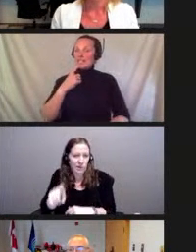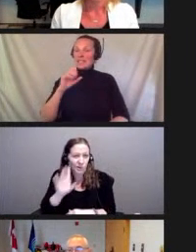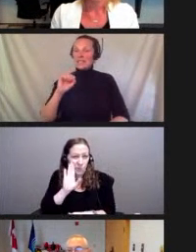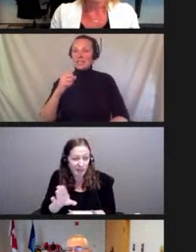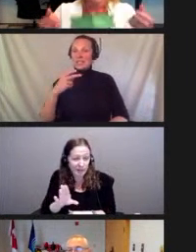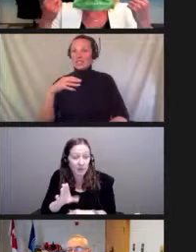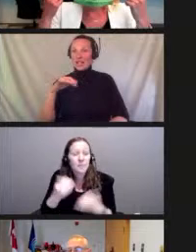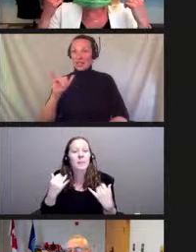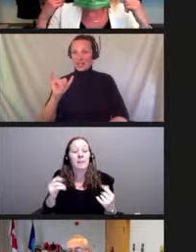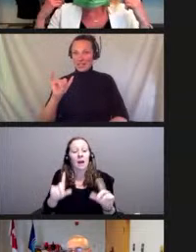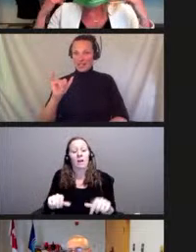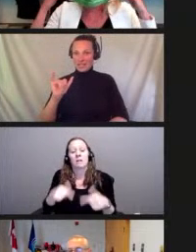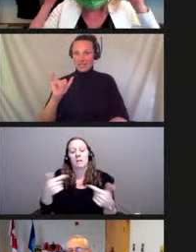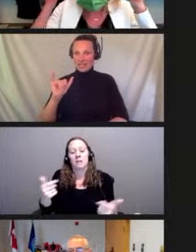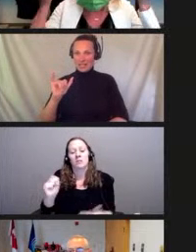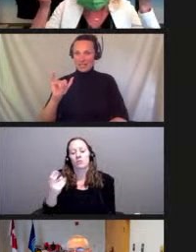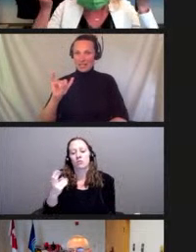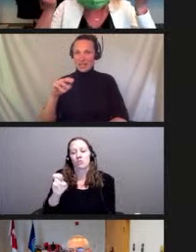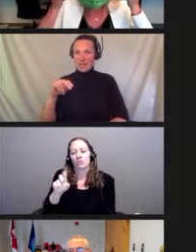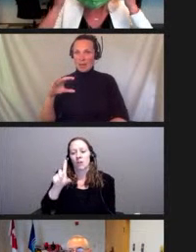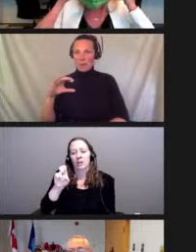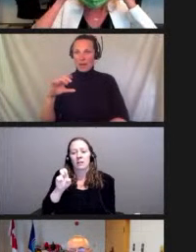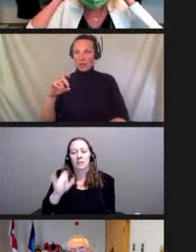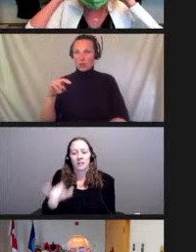Thank you, Nicole. Next slide, please.